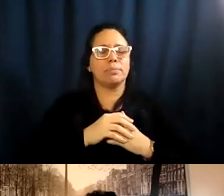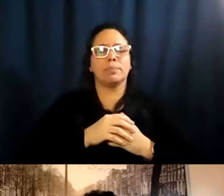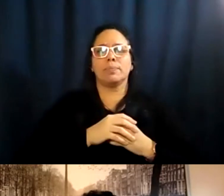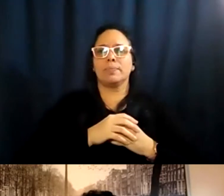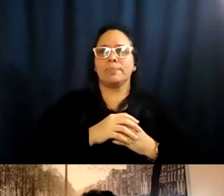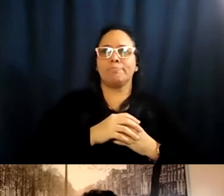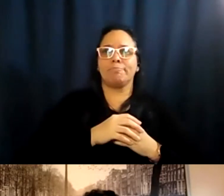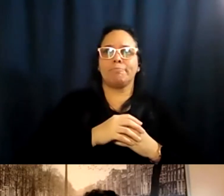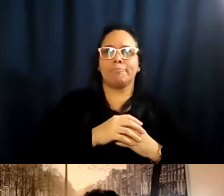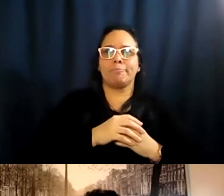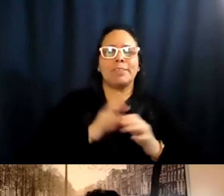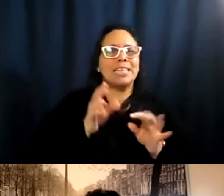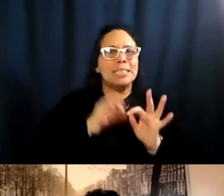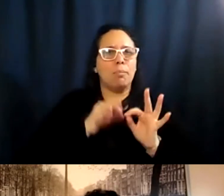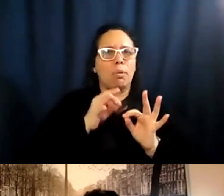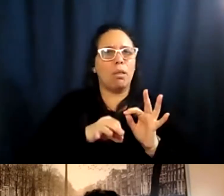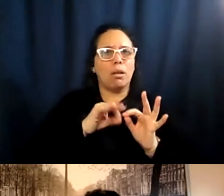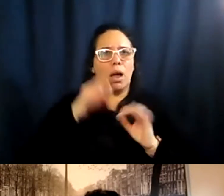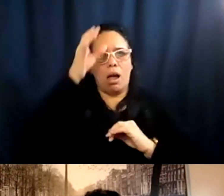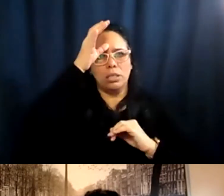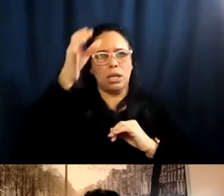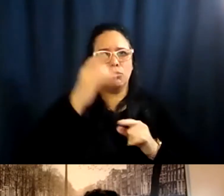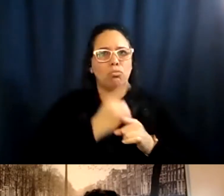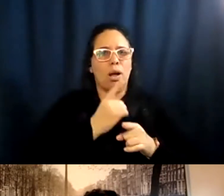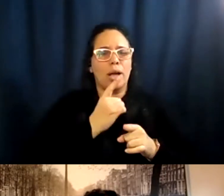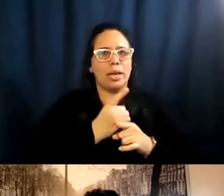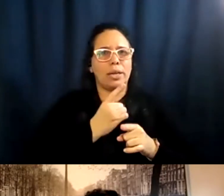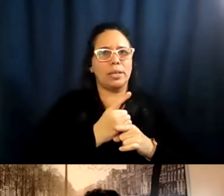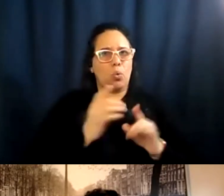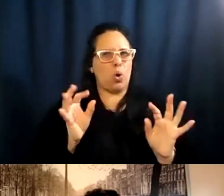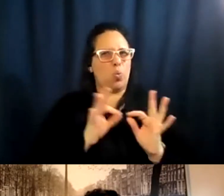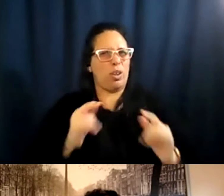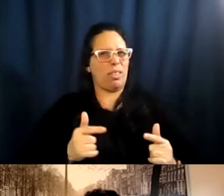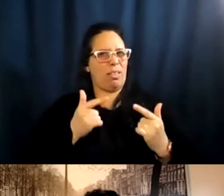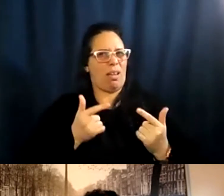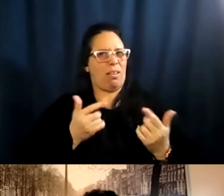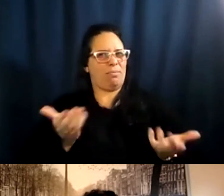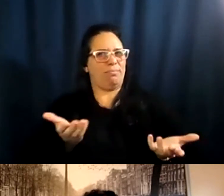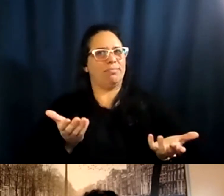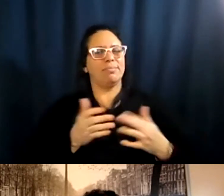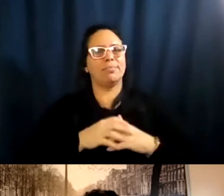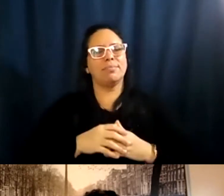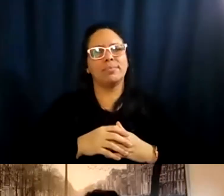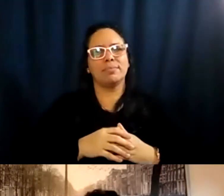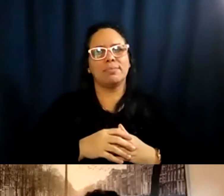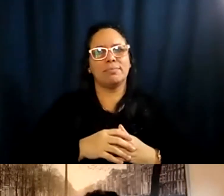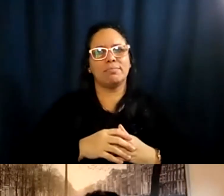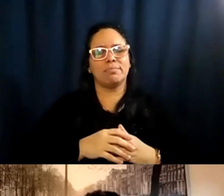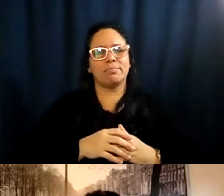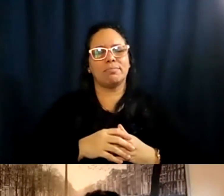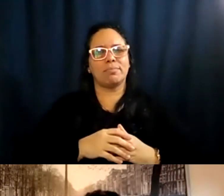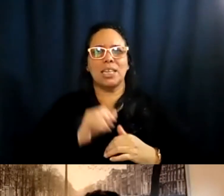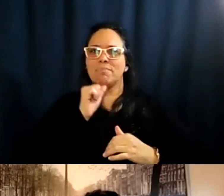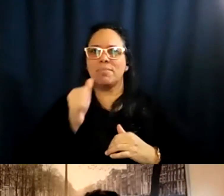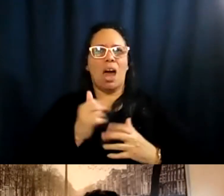it is a simple, it's a very simple concept, right? Like, we are worth the life that we live. And I think that isn't something that a lot of POC